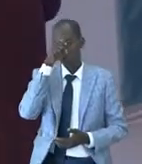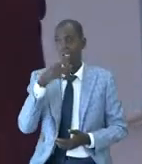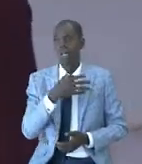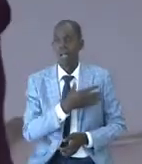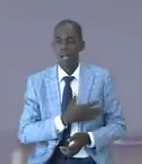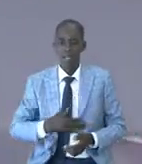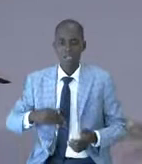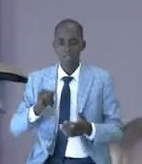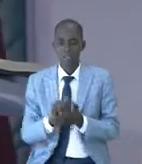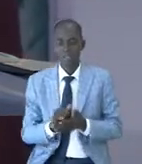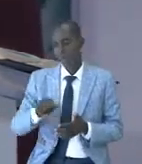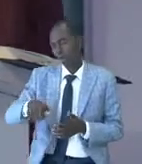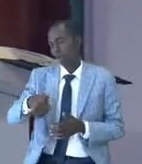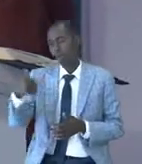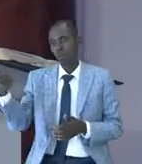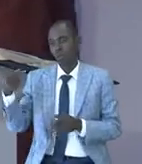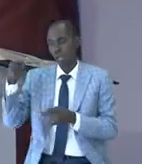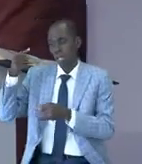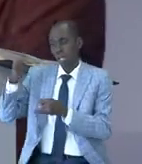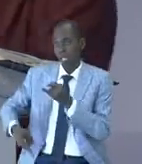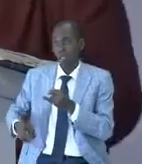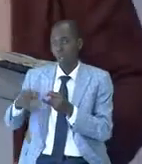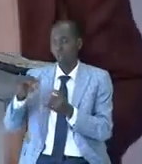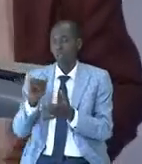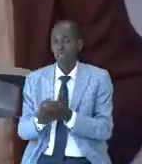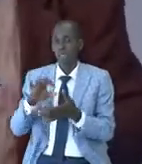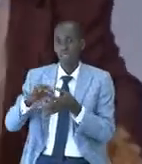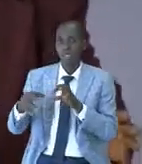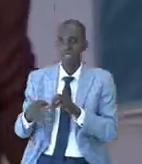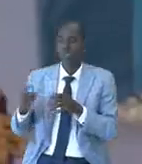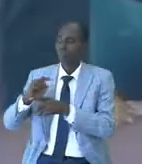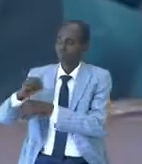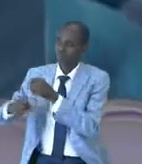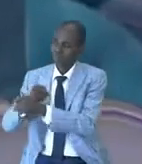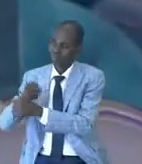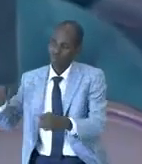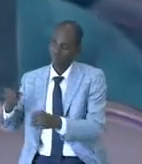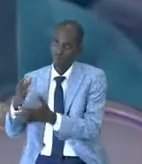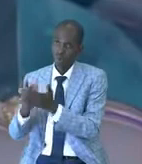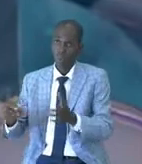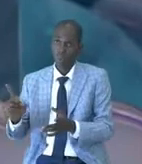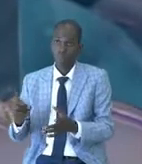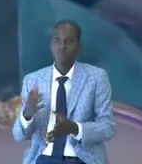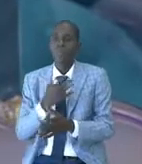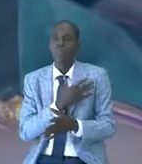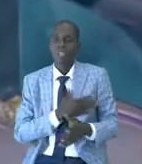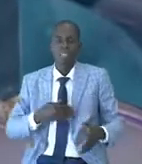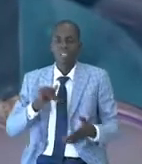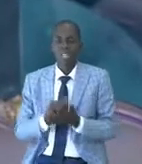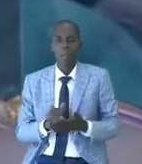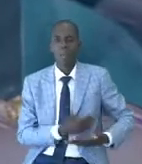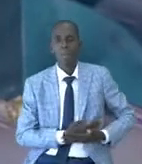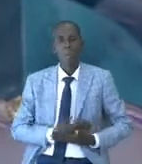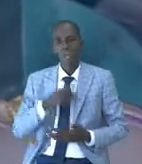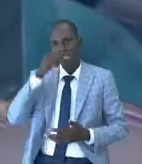of that chain to a pole. And that baby elephant wanted to move forward. He was dragged back because